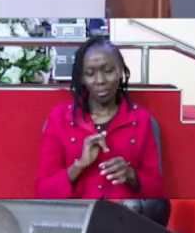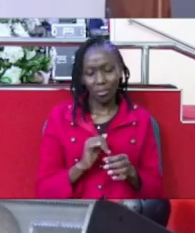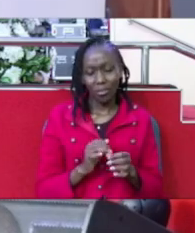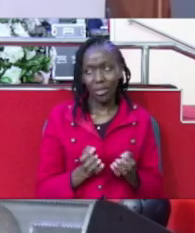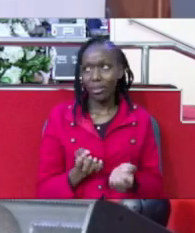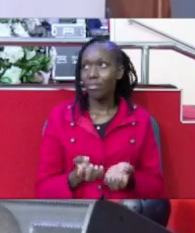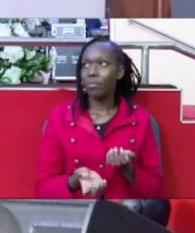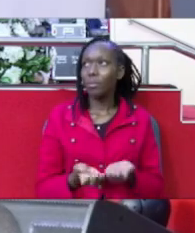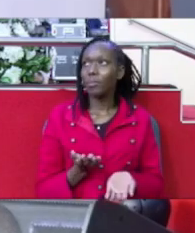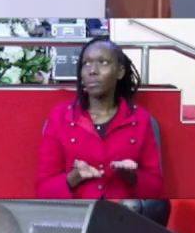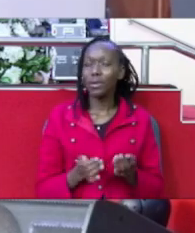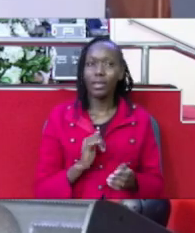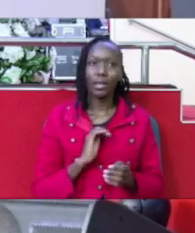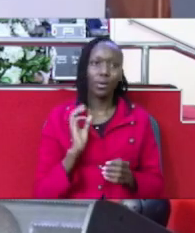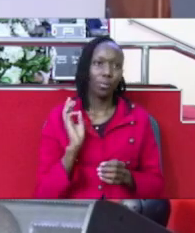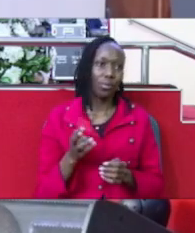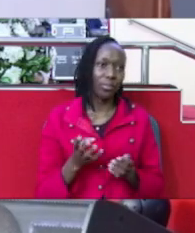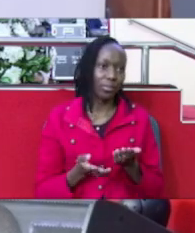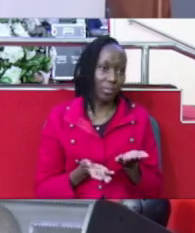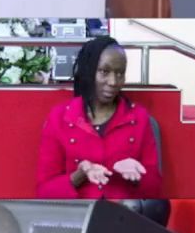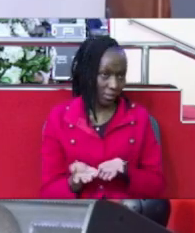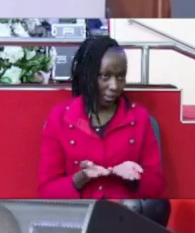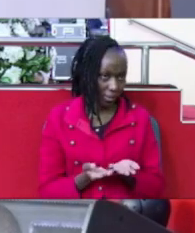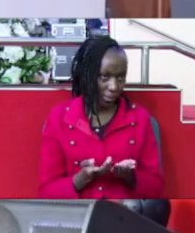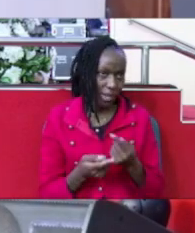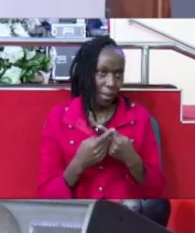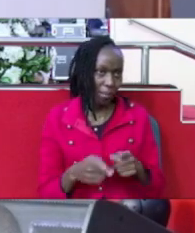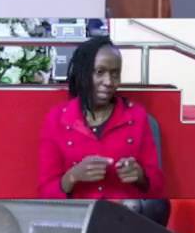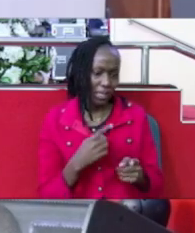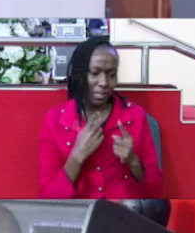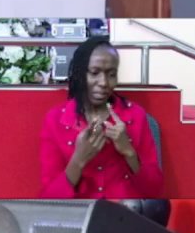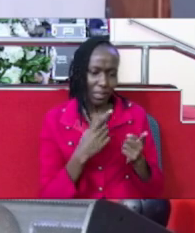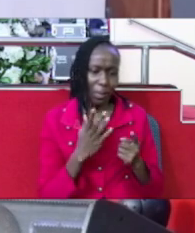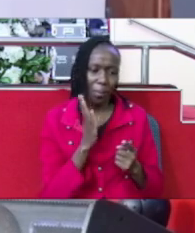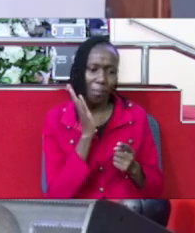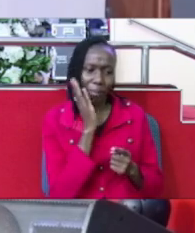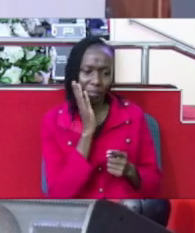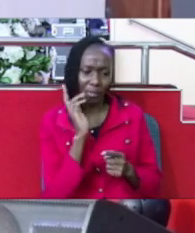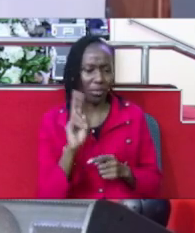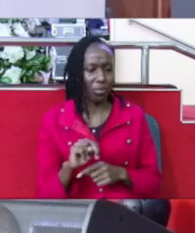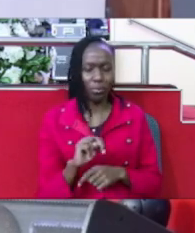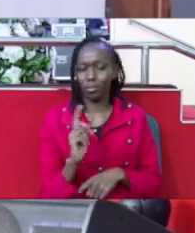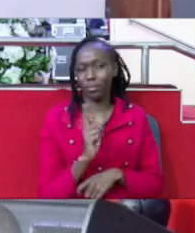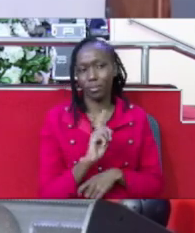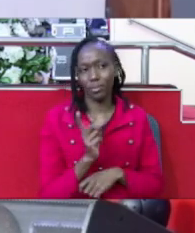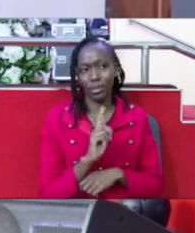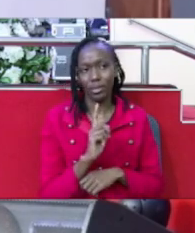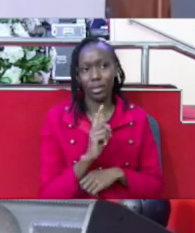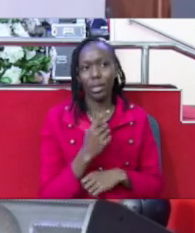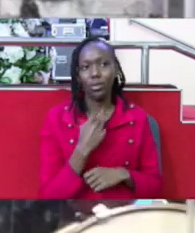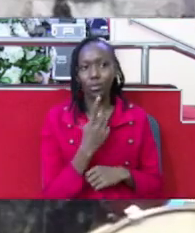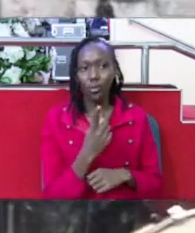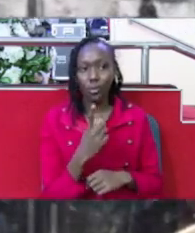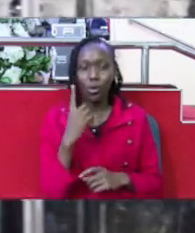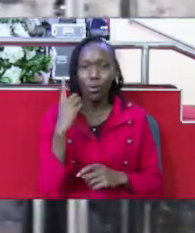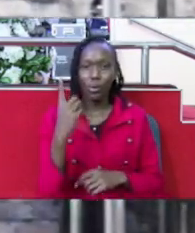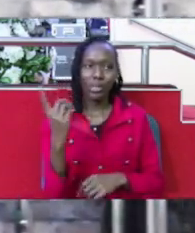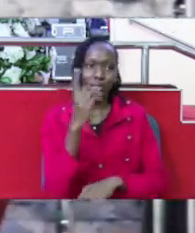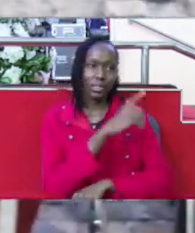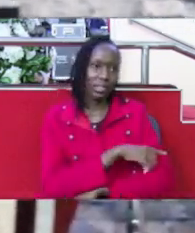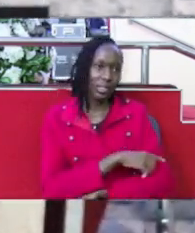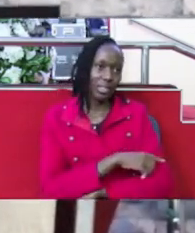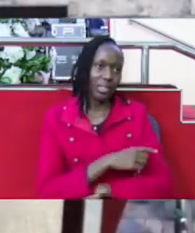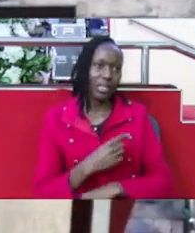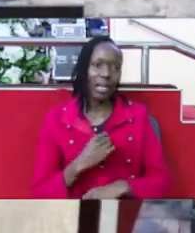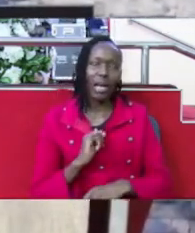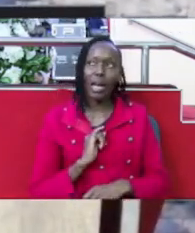you cannot tell your mother no. Hawezi sema la mama. Actually, I remember one day I didn't go to Sunday school and she had gone up country. Alikuwa amesafiri